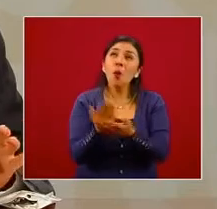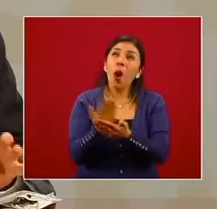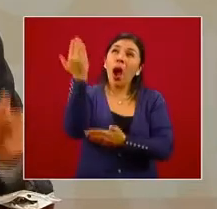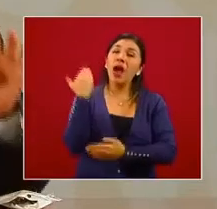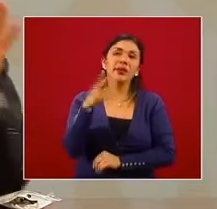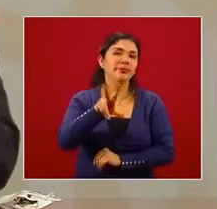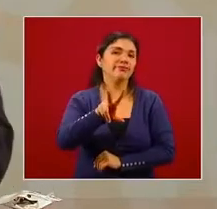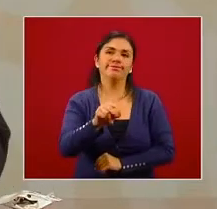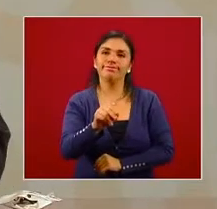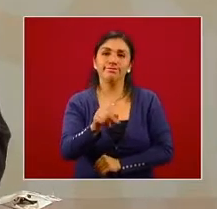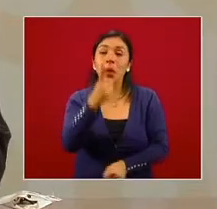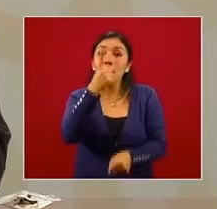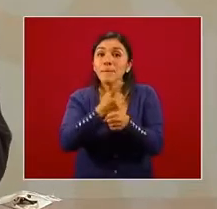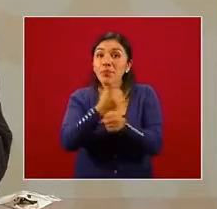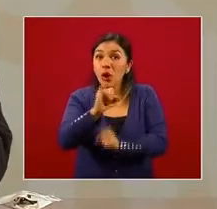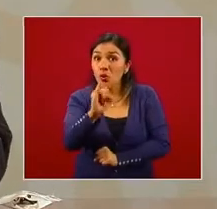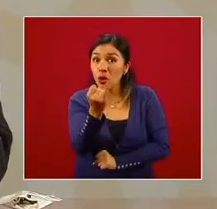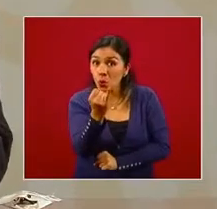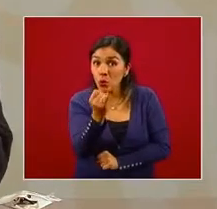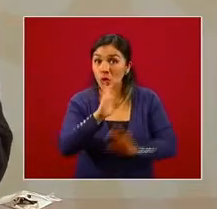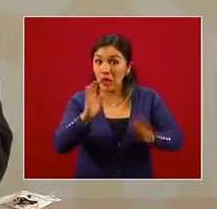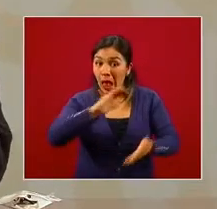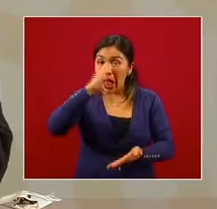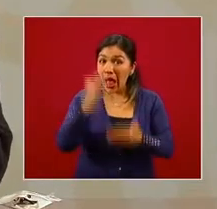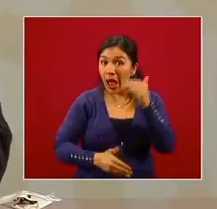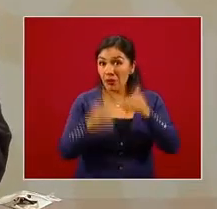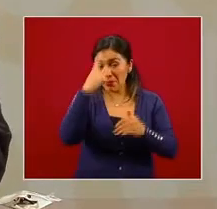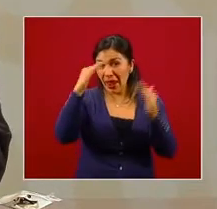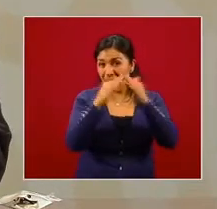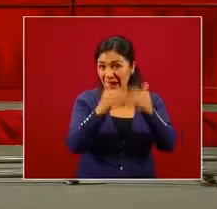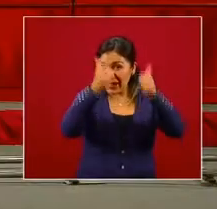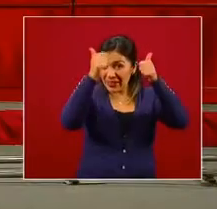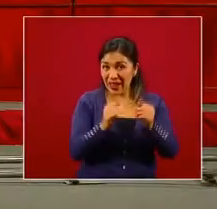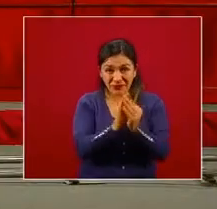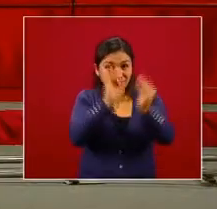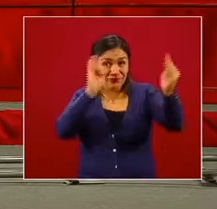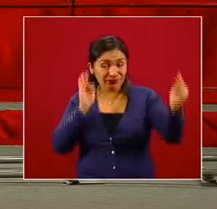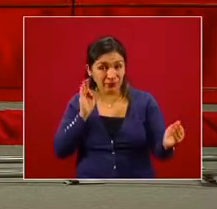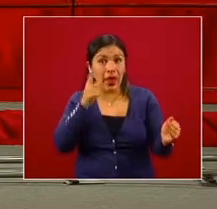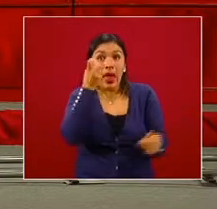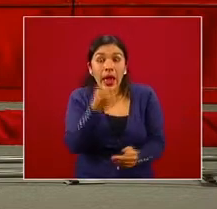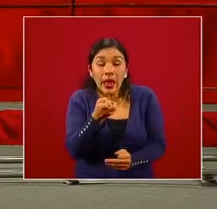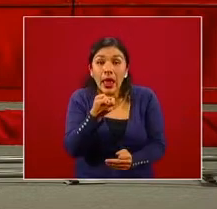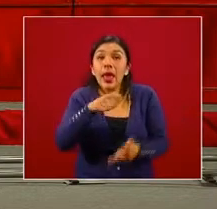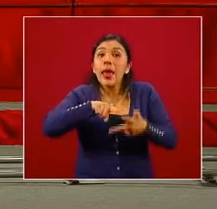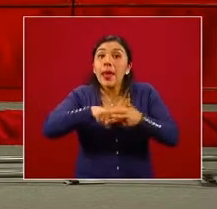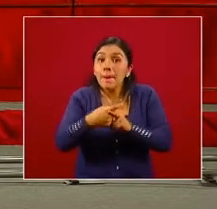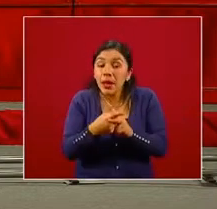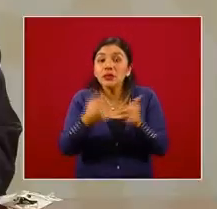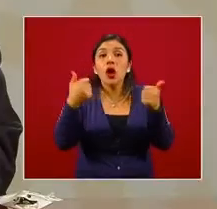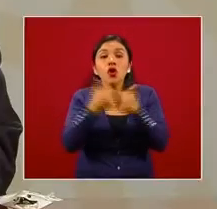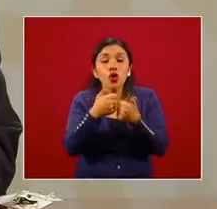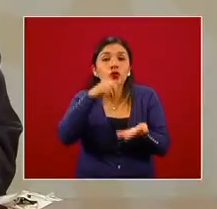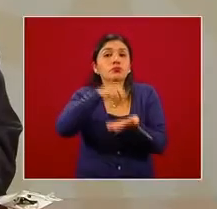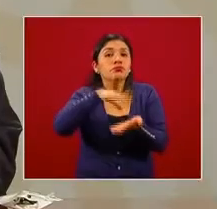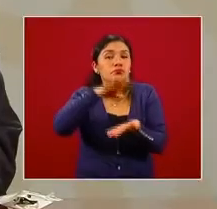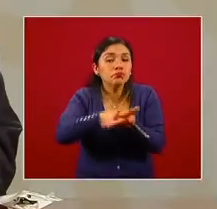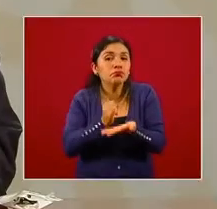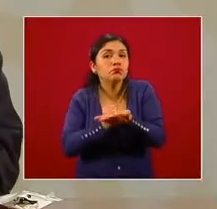did before. No, June 1st, when our national safe distancing campaign completes itself and it